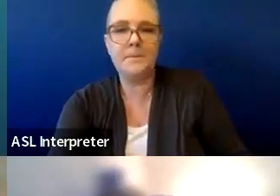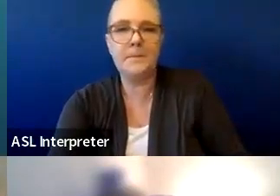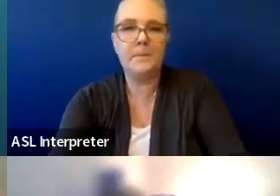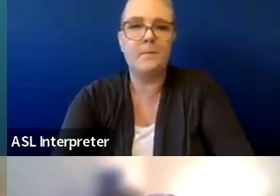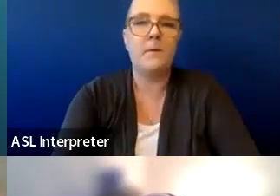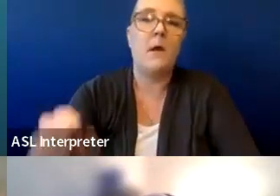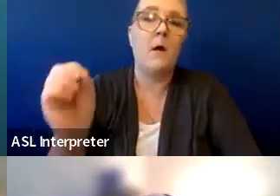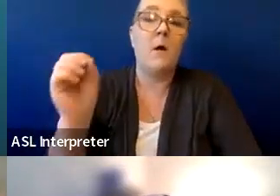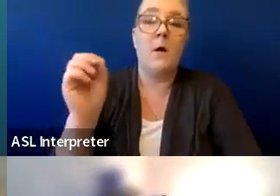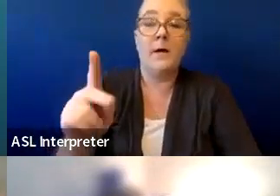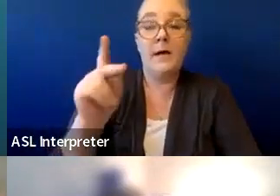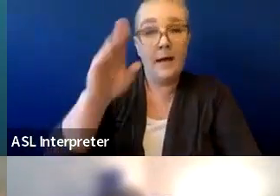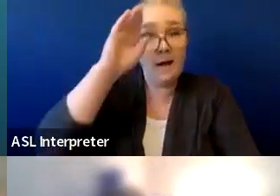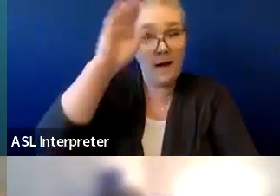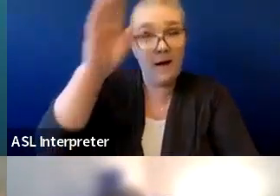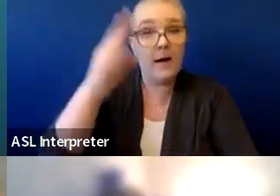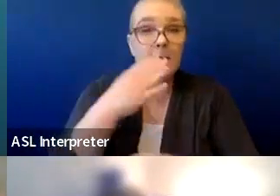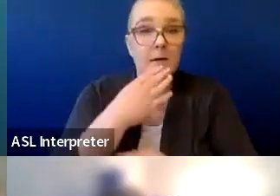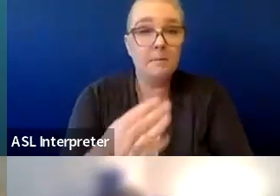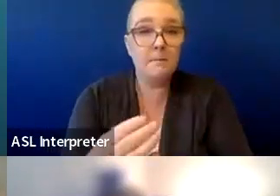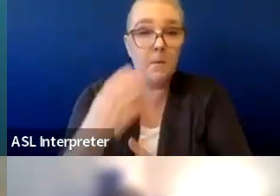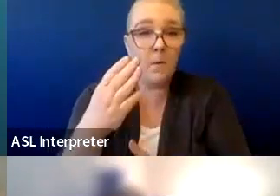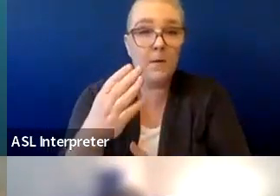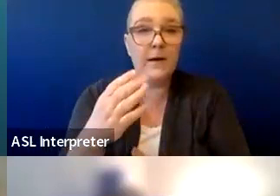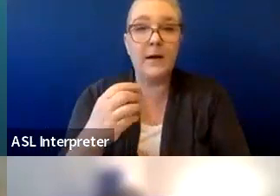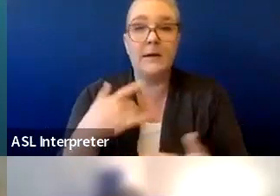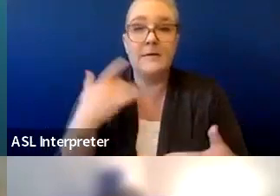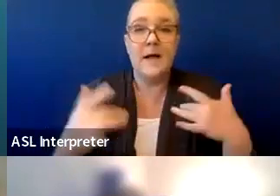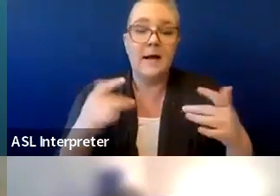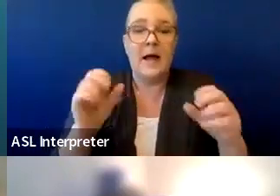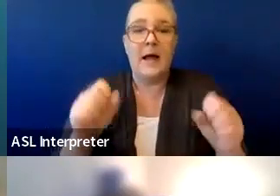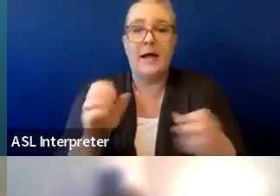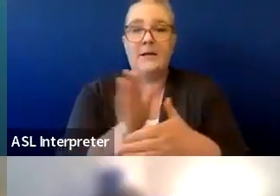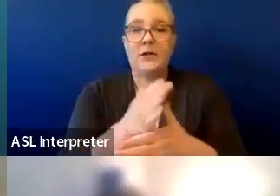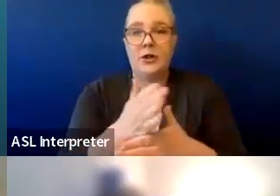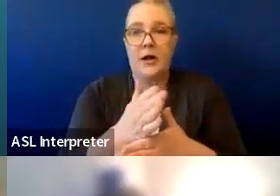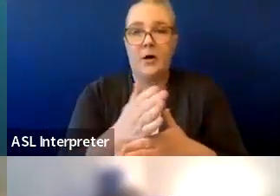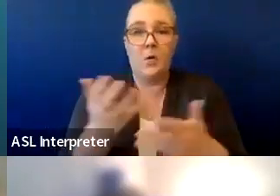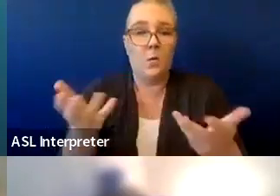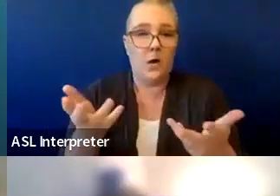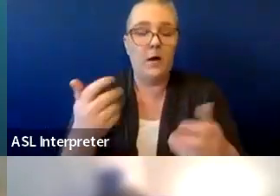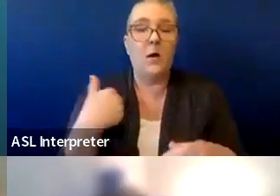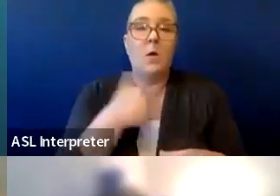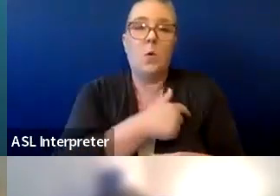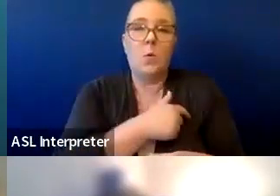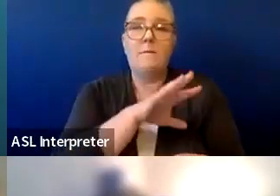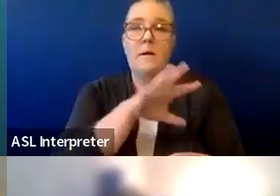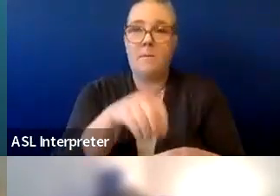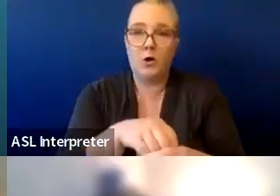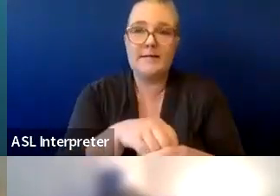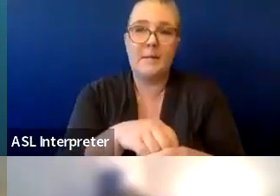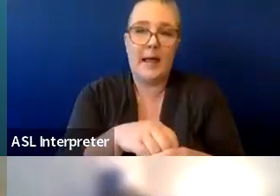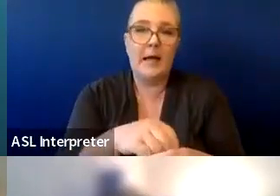Okay. Well, hi, good morning. I'm so excited to be able to share that we have been participating